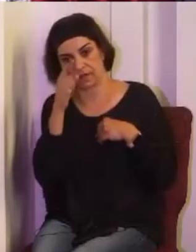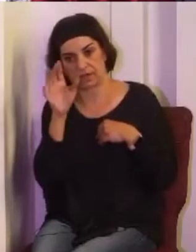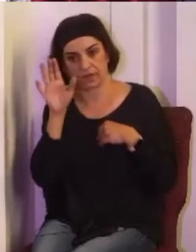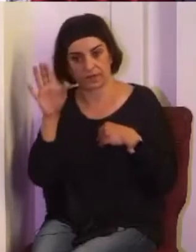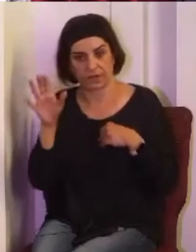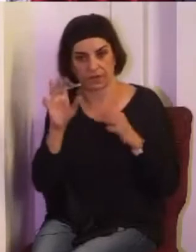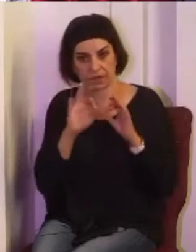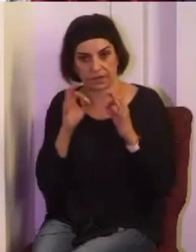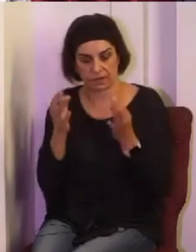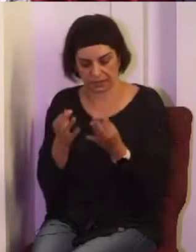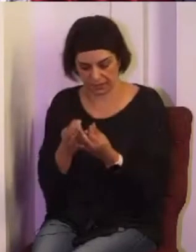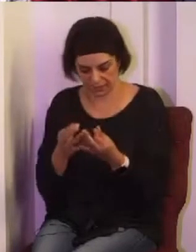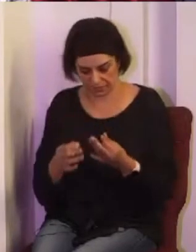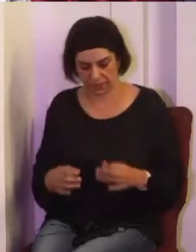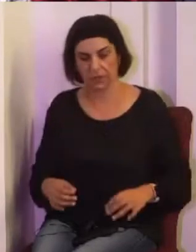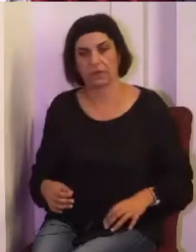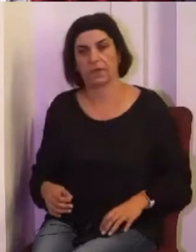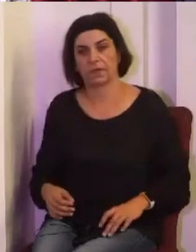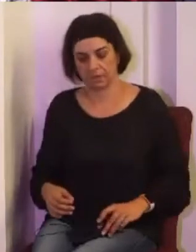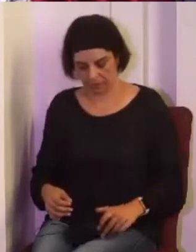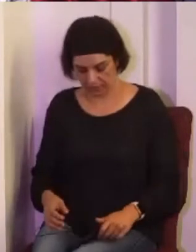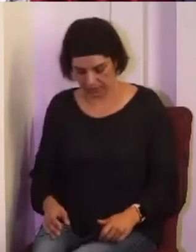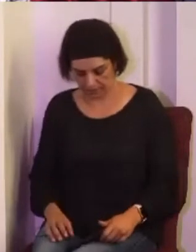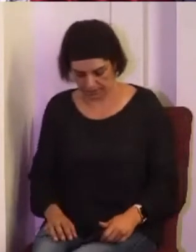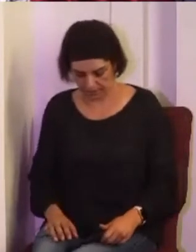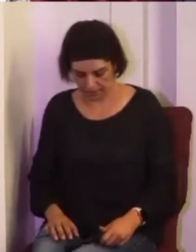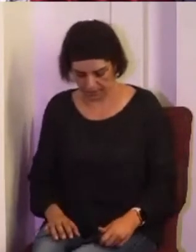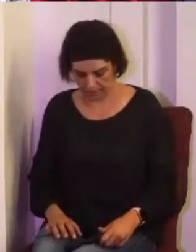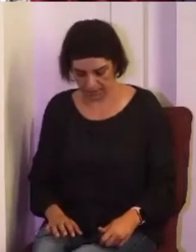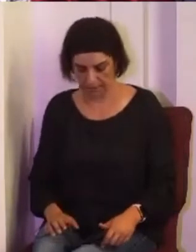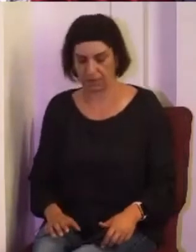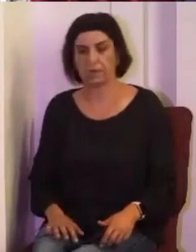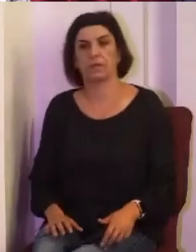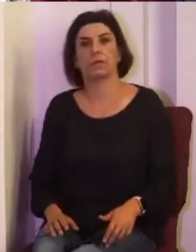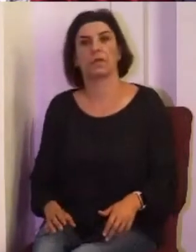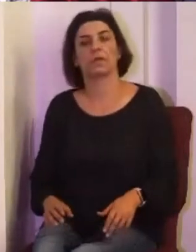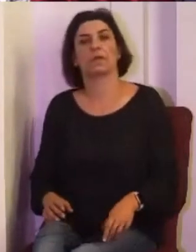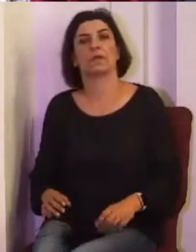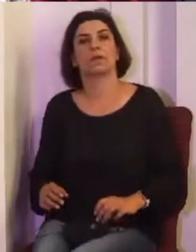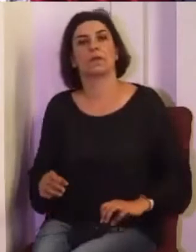family and his special friends.